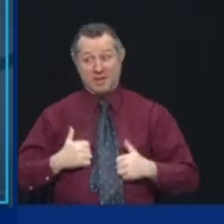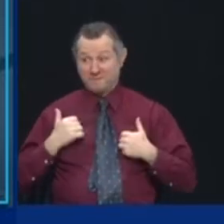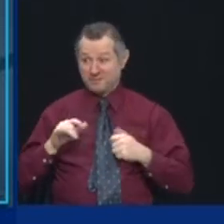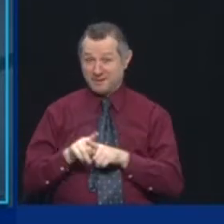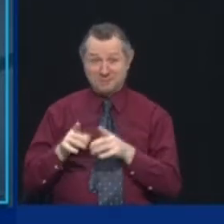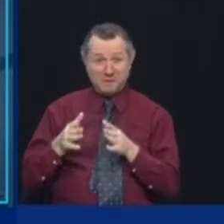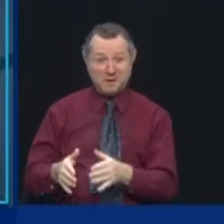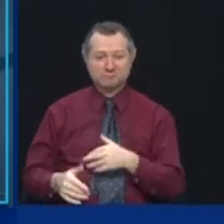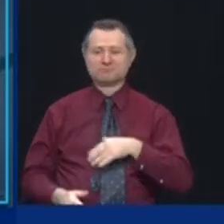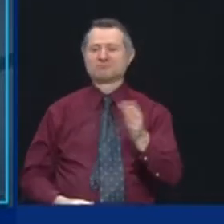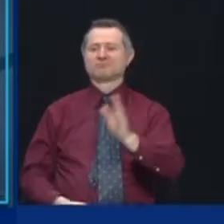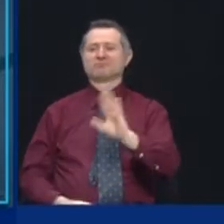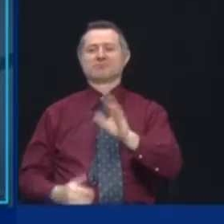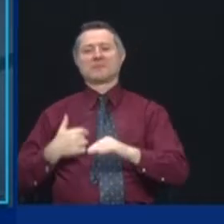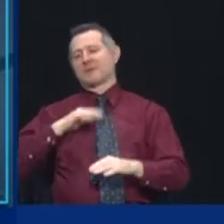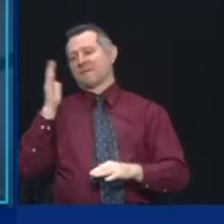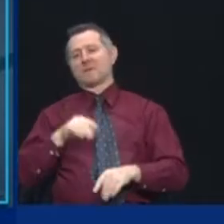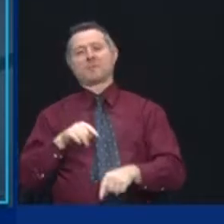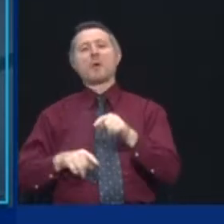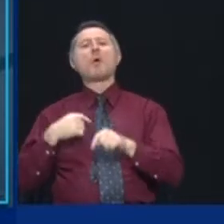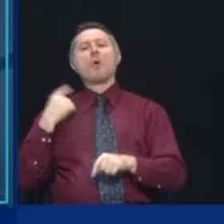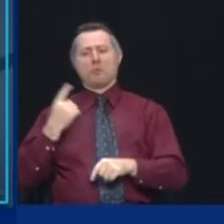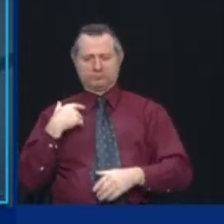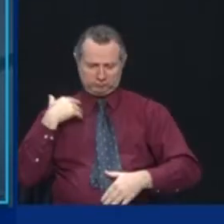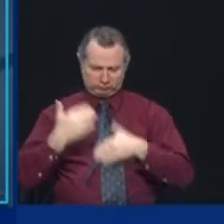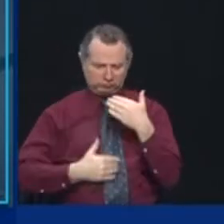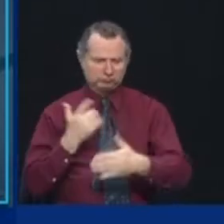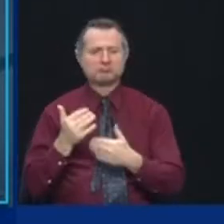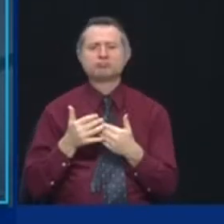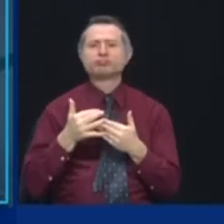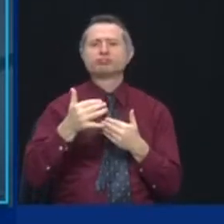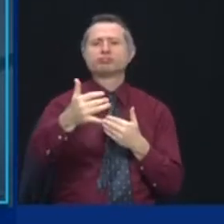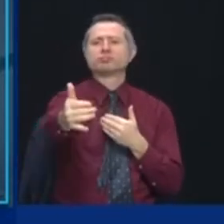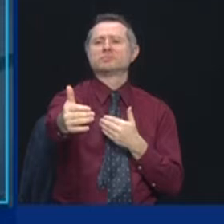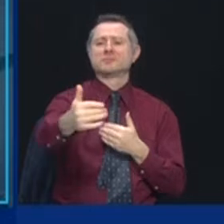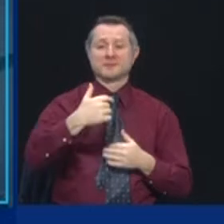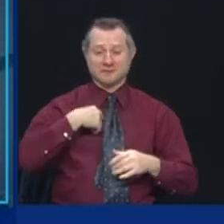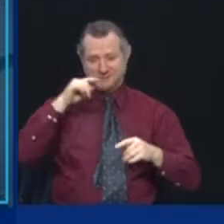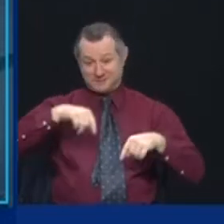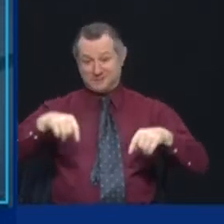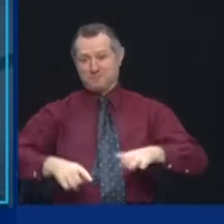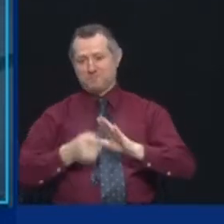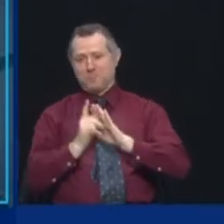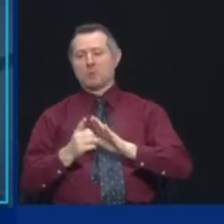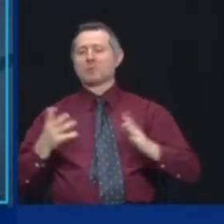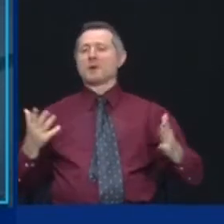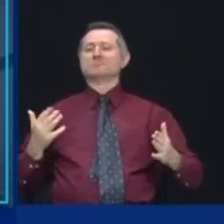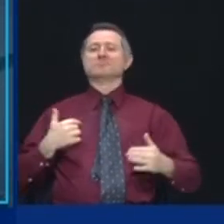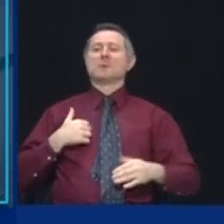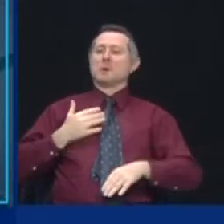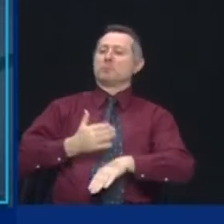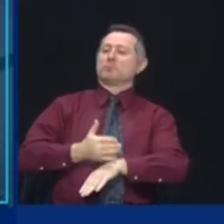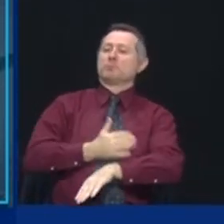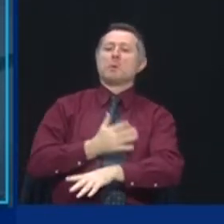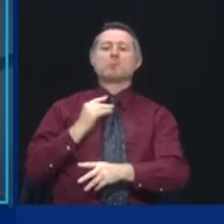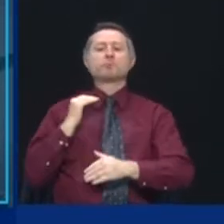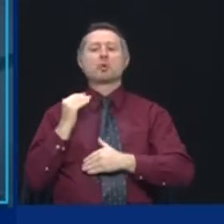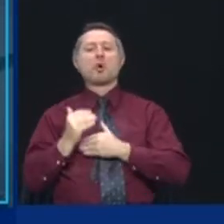about going forward. How do you take this as a moment for progress? And that's our